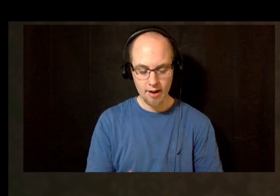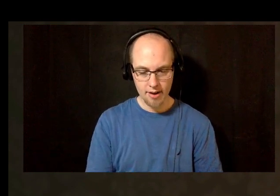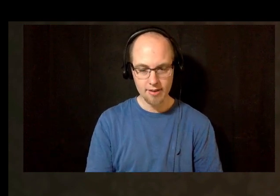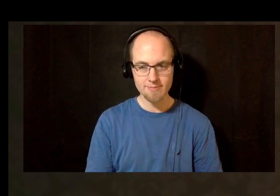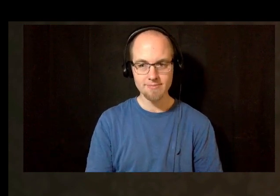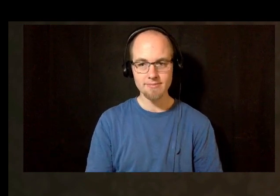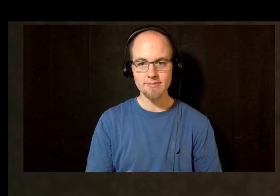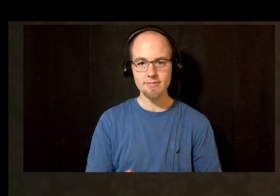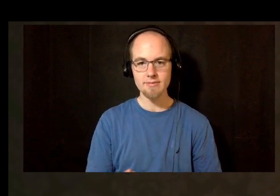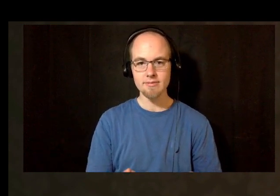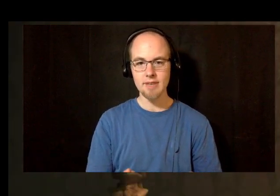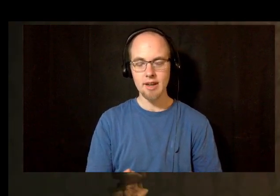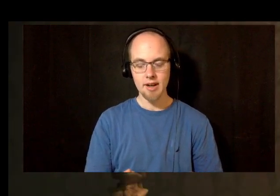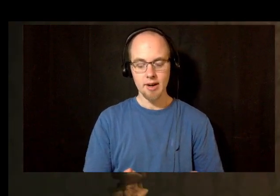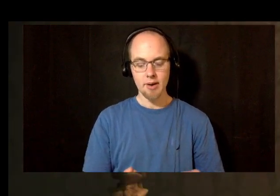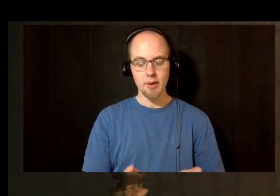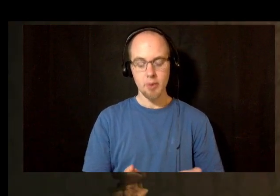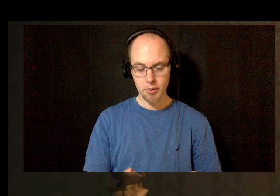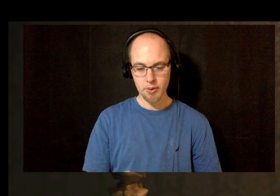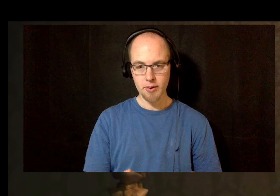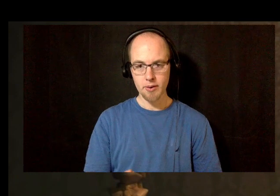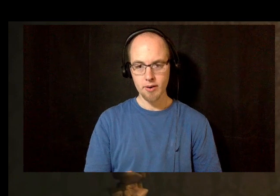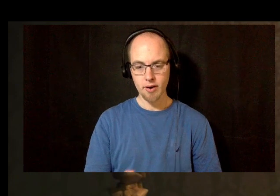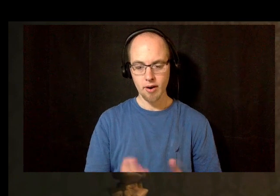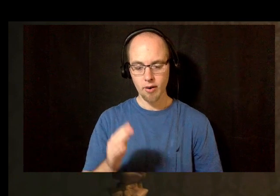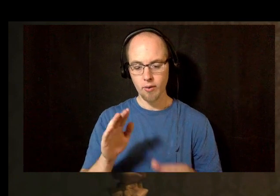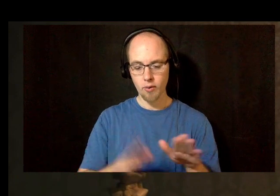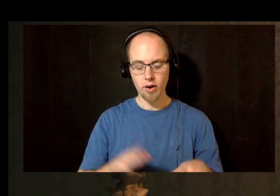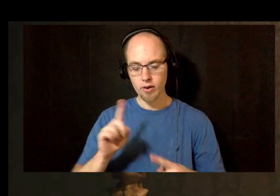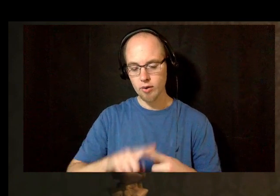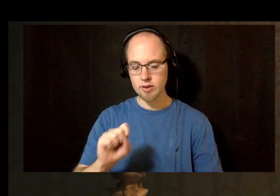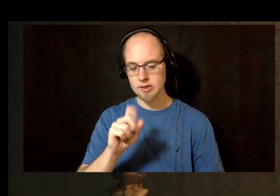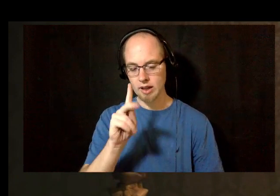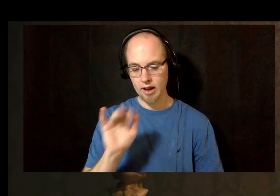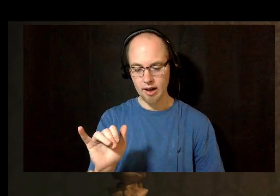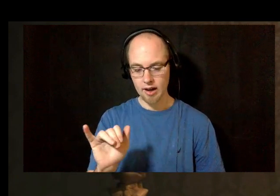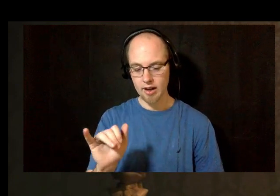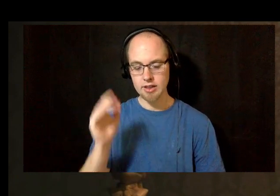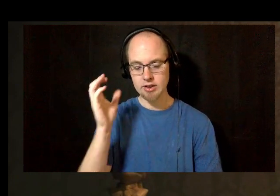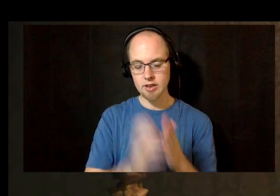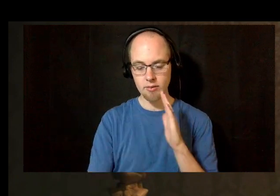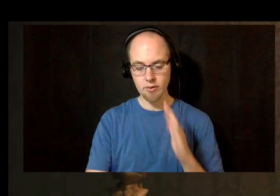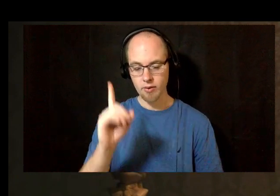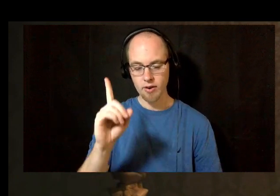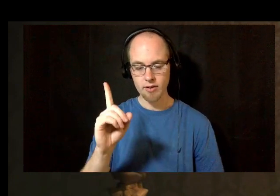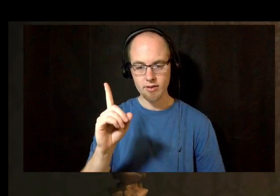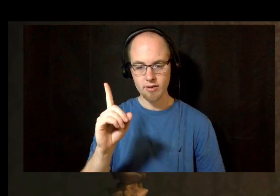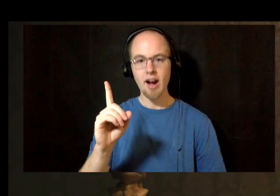Walking to Sky, Chapter 1.